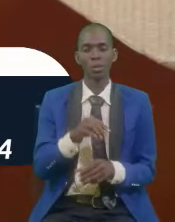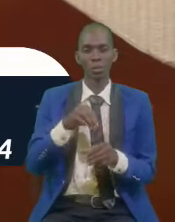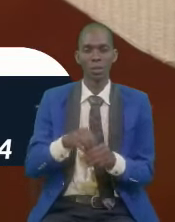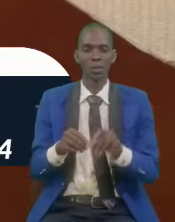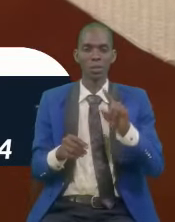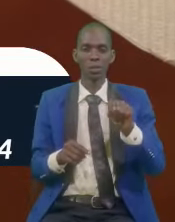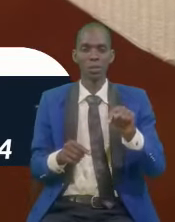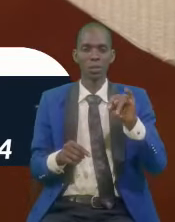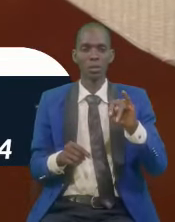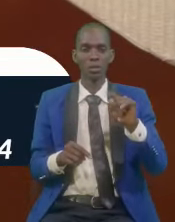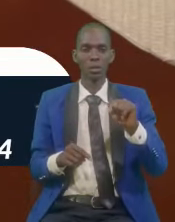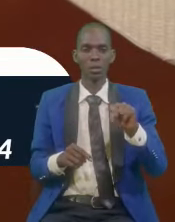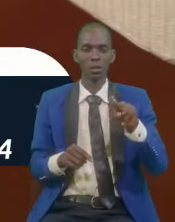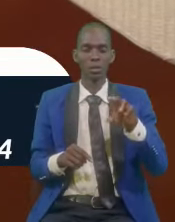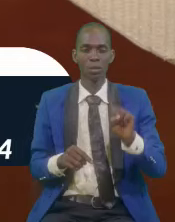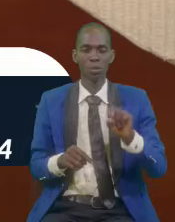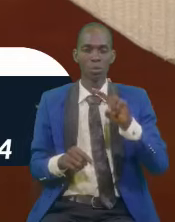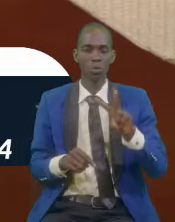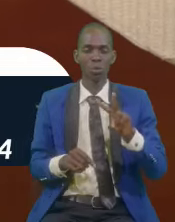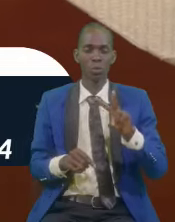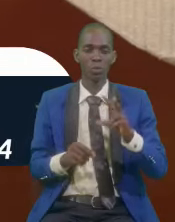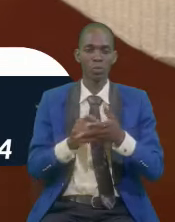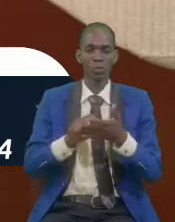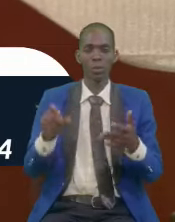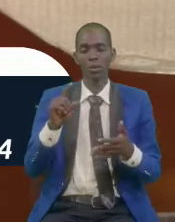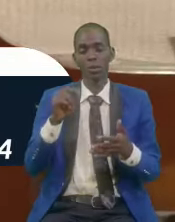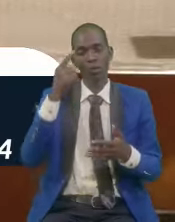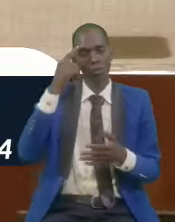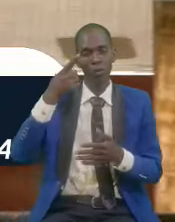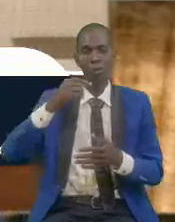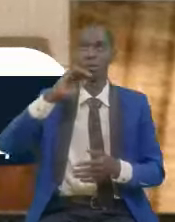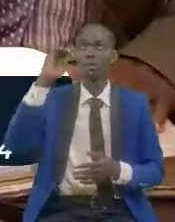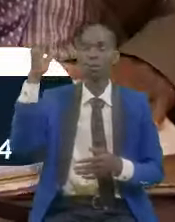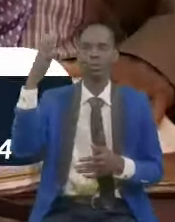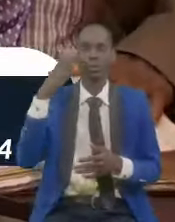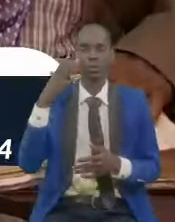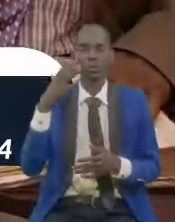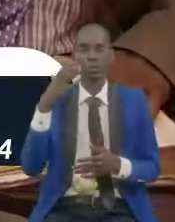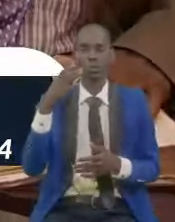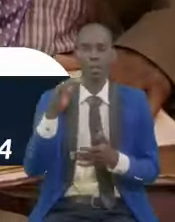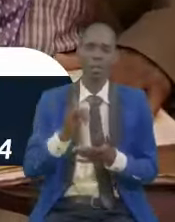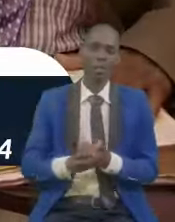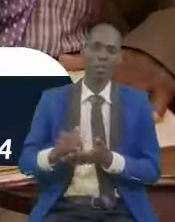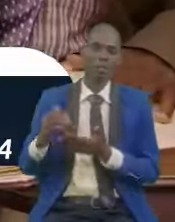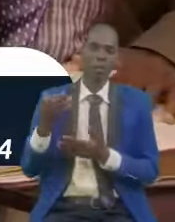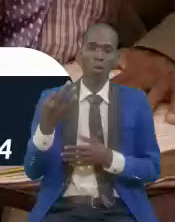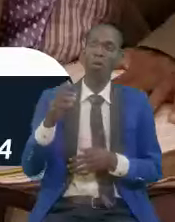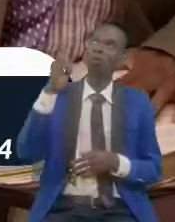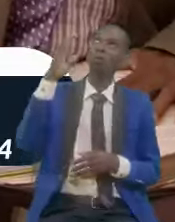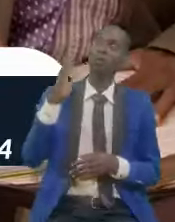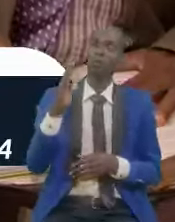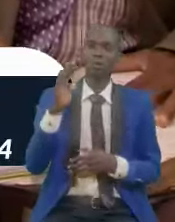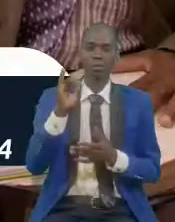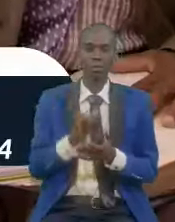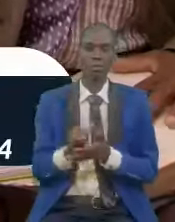2, reading from verse 11. For the grace that bring of God